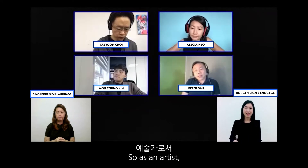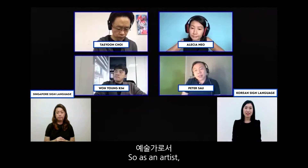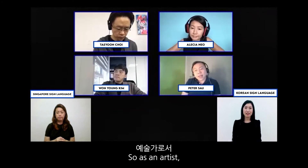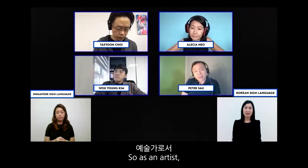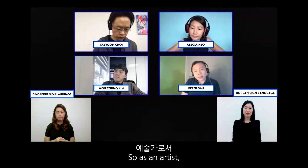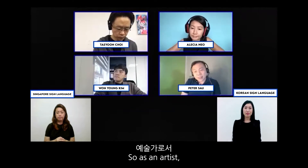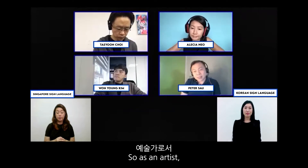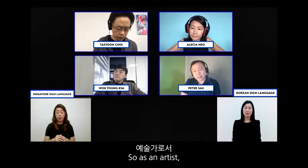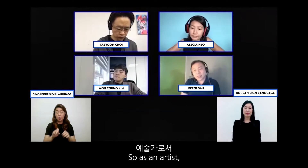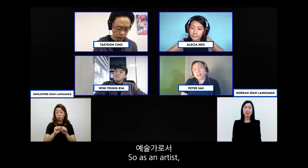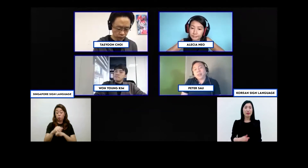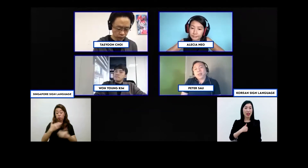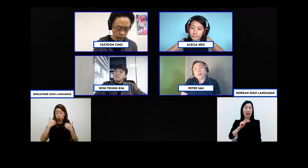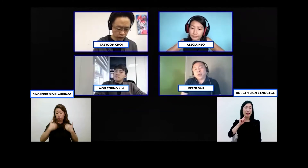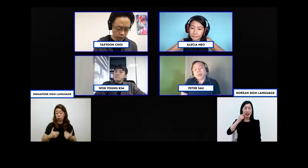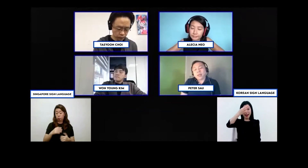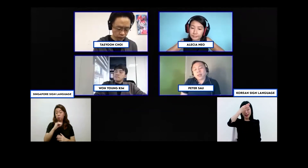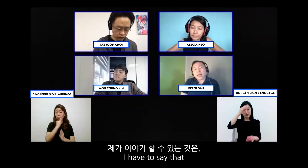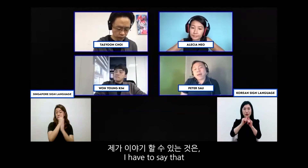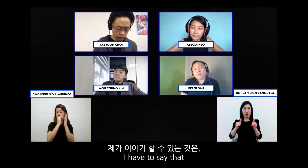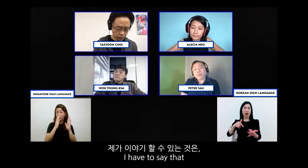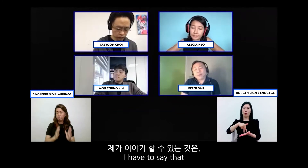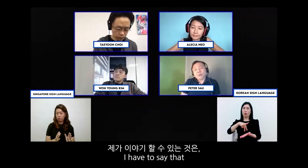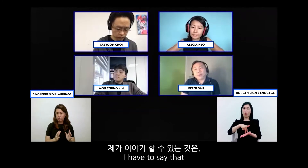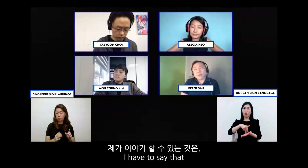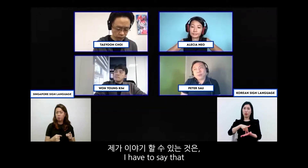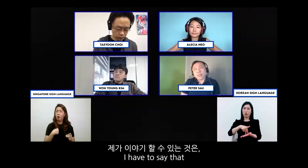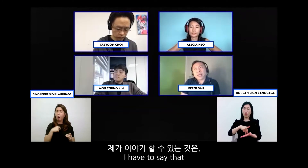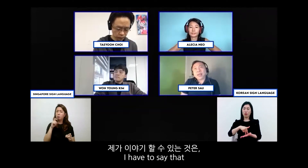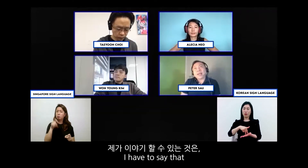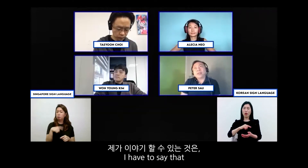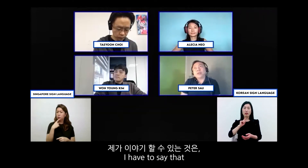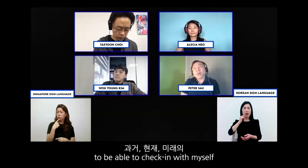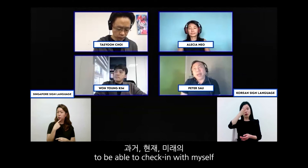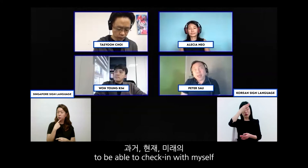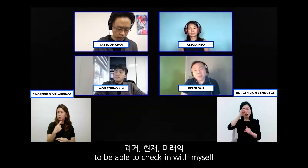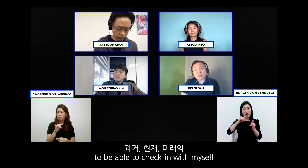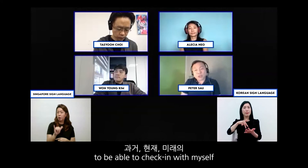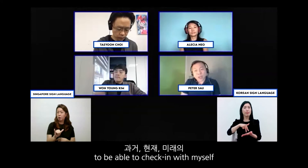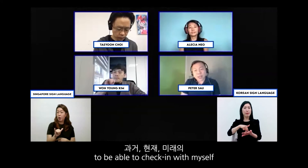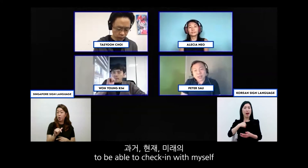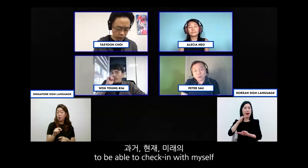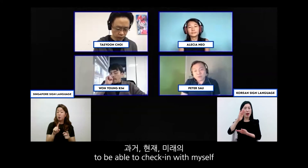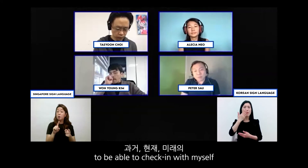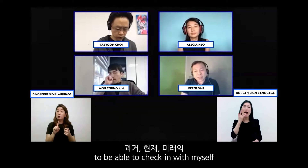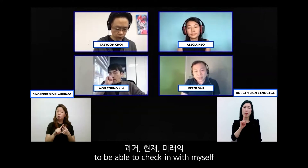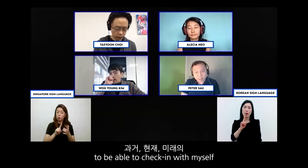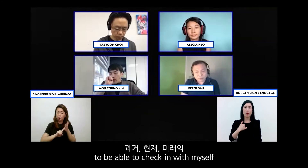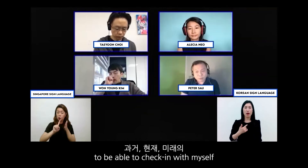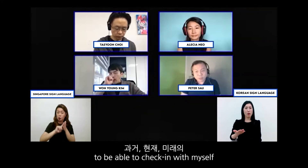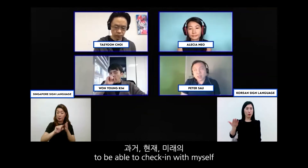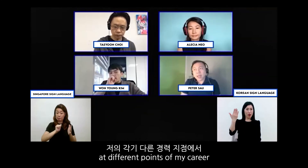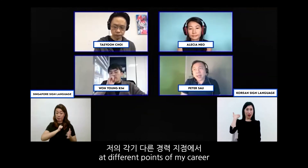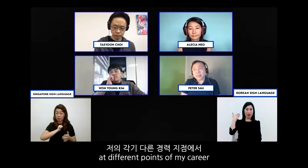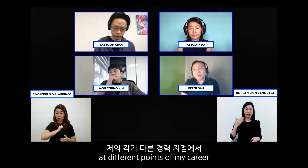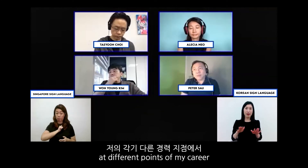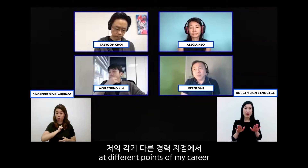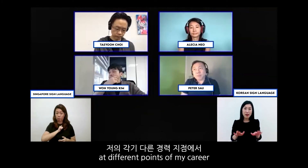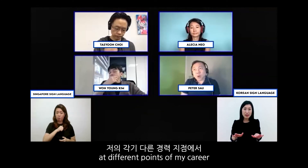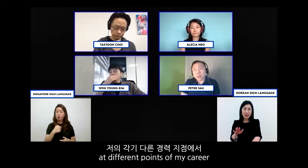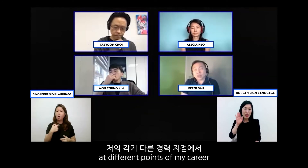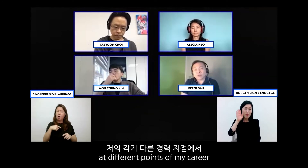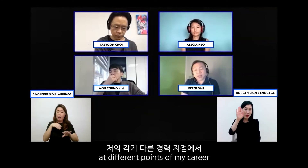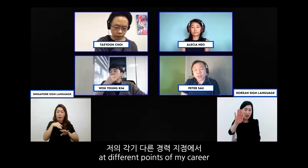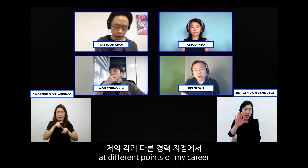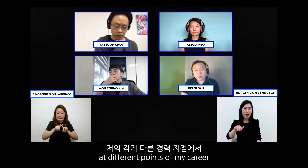So as an artist, I have to say that to be able to check in with myself at